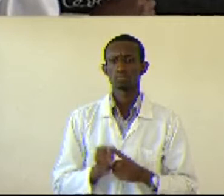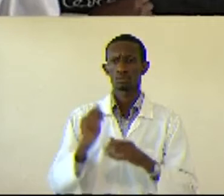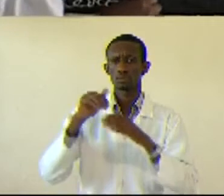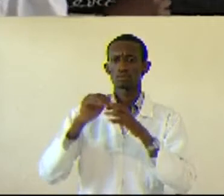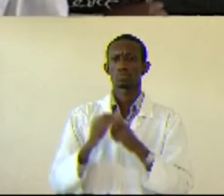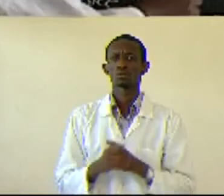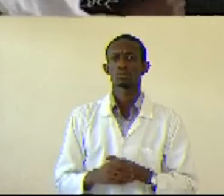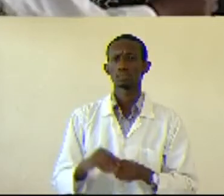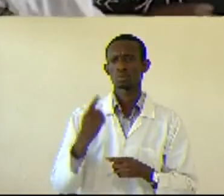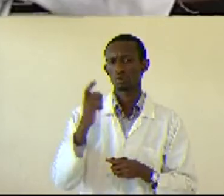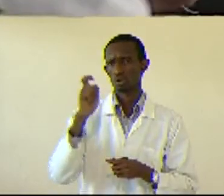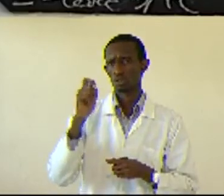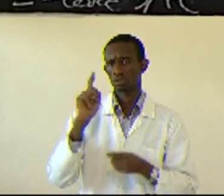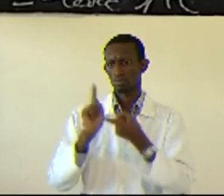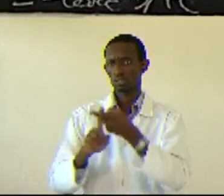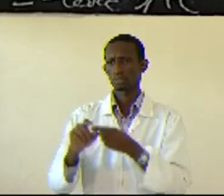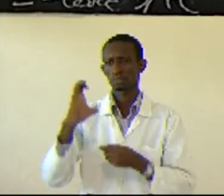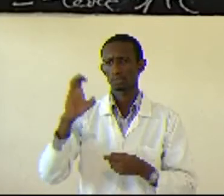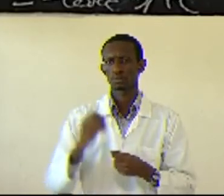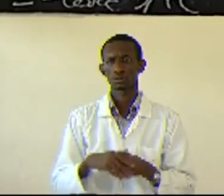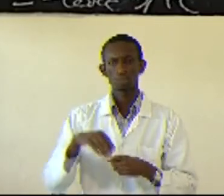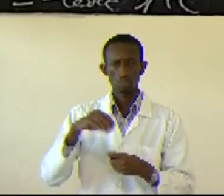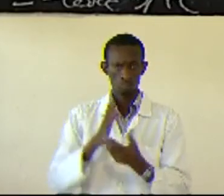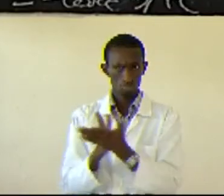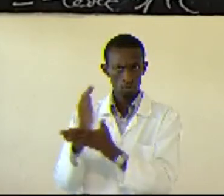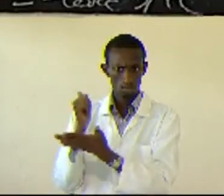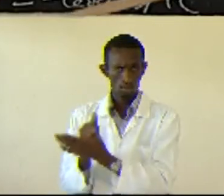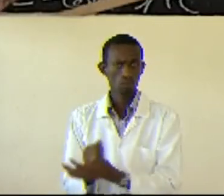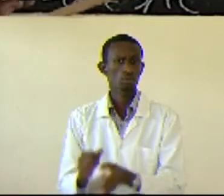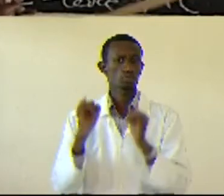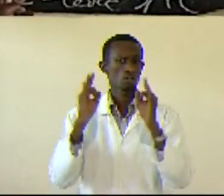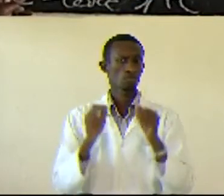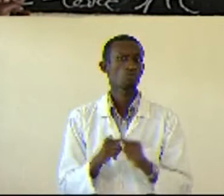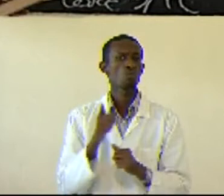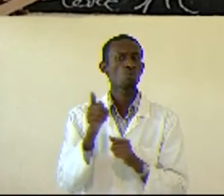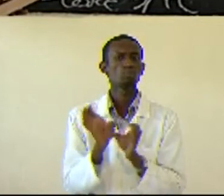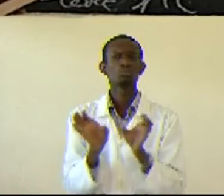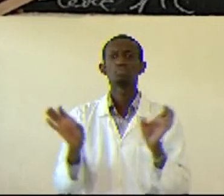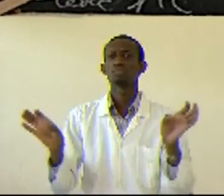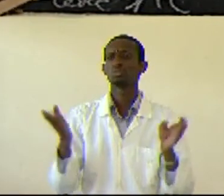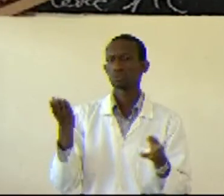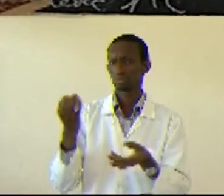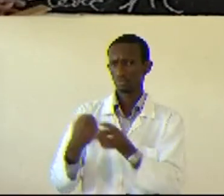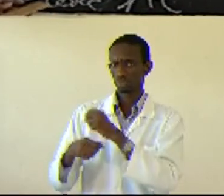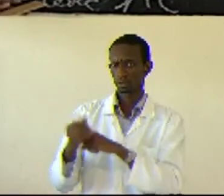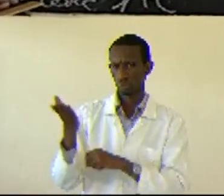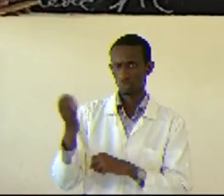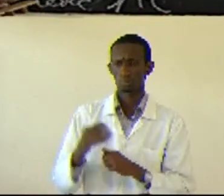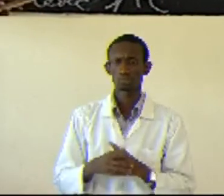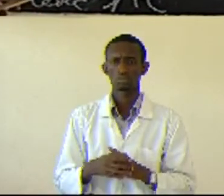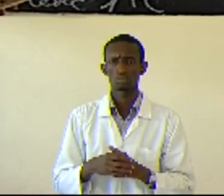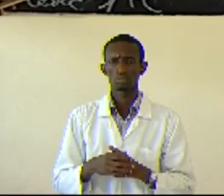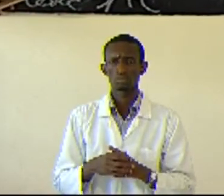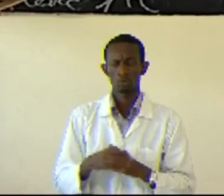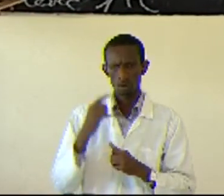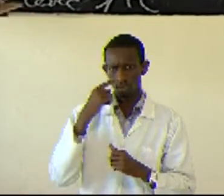inverse of x plus c. Because if you differentiate this function with this presence